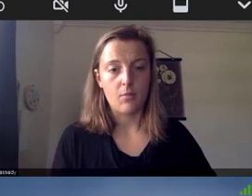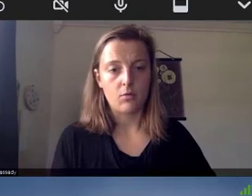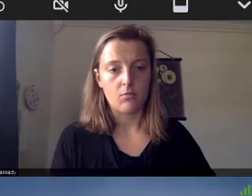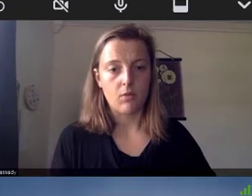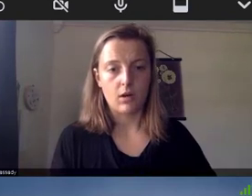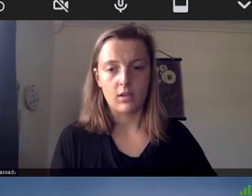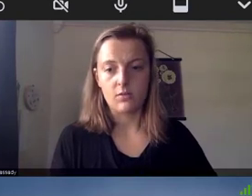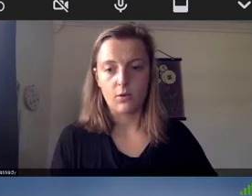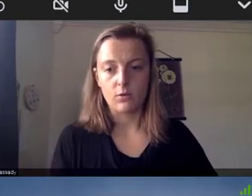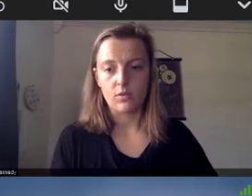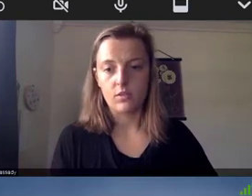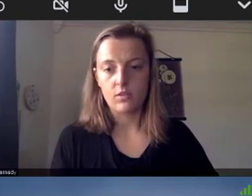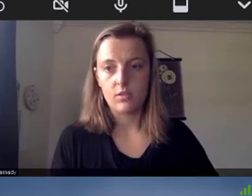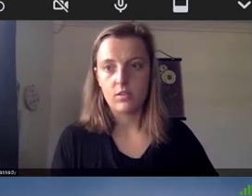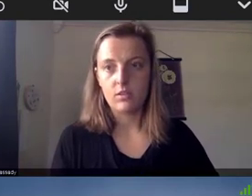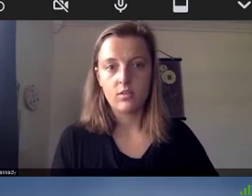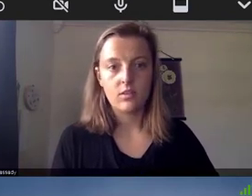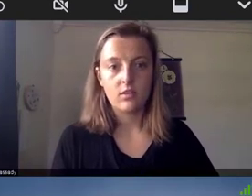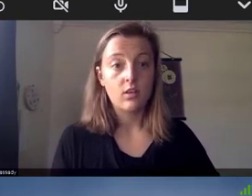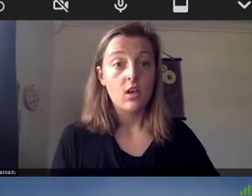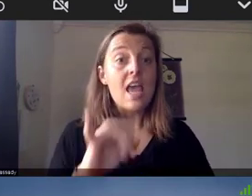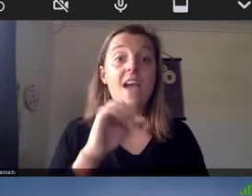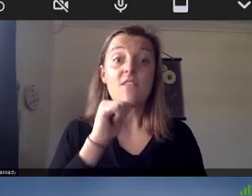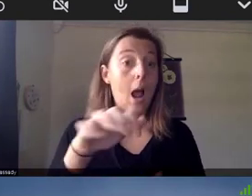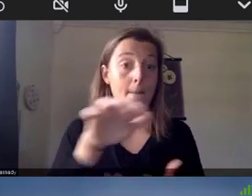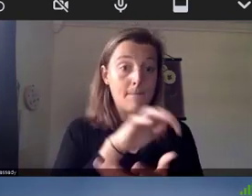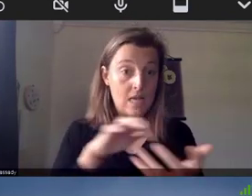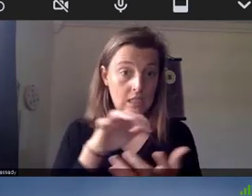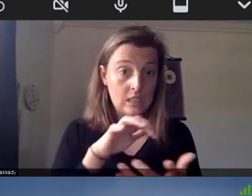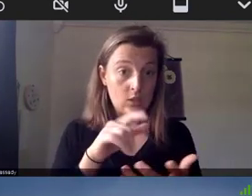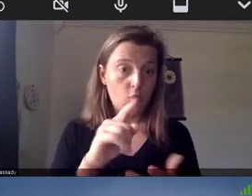Oh, sorry, Marcus froze. Yeah.